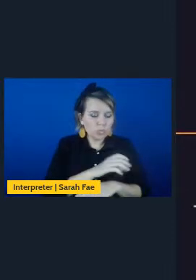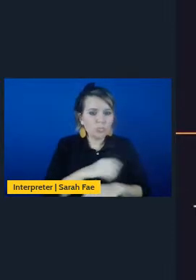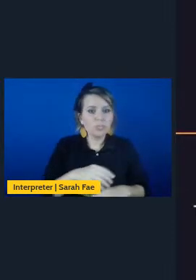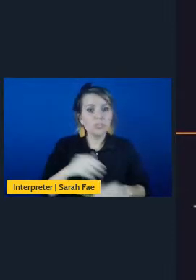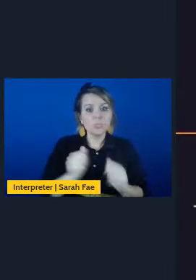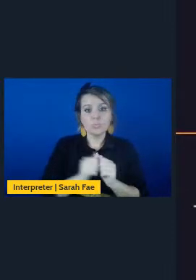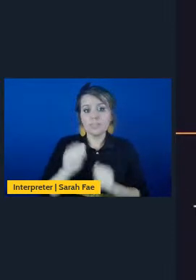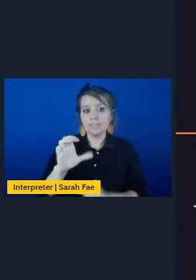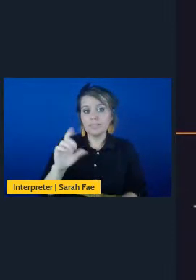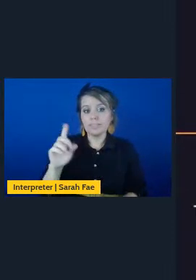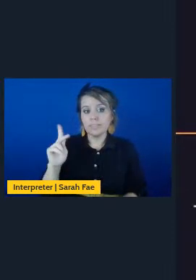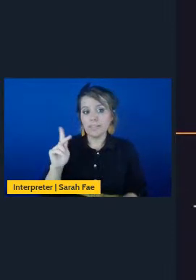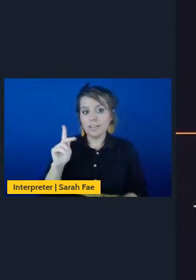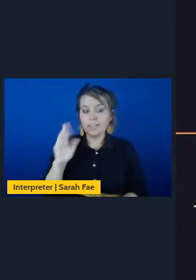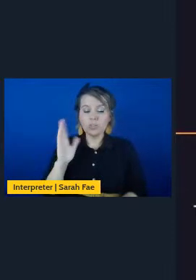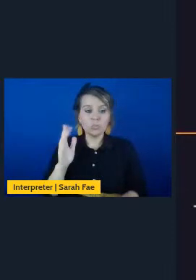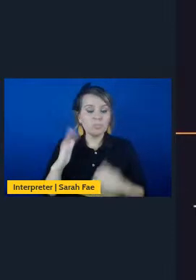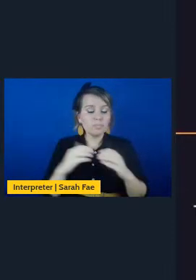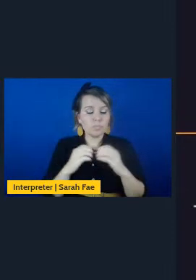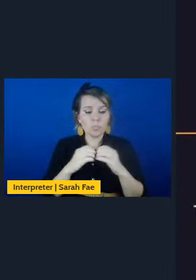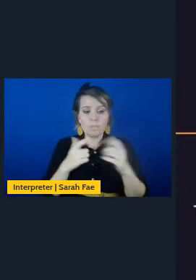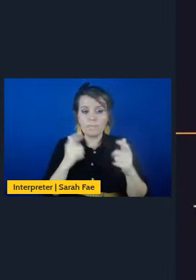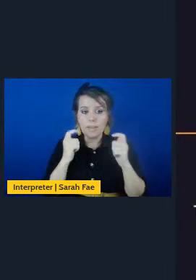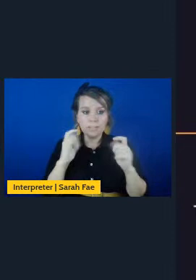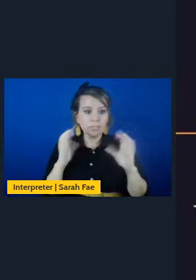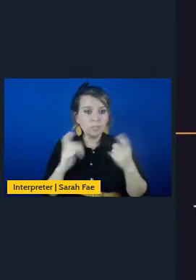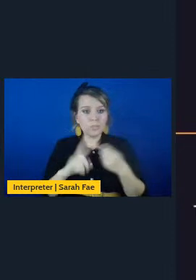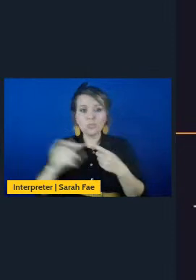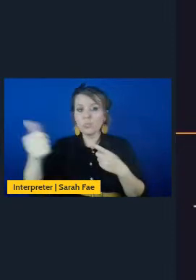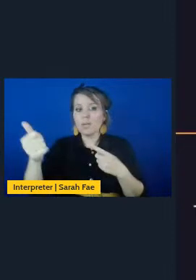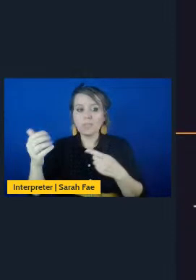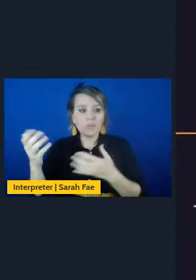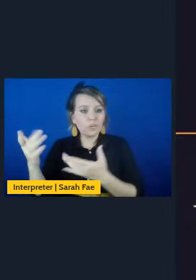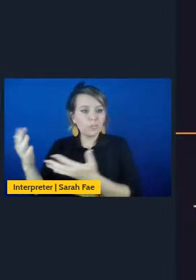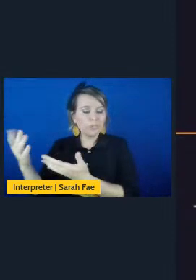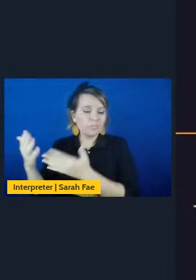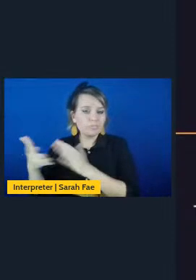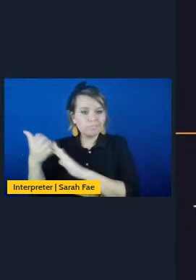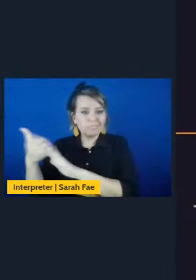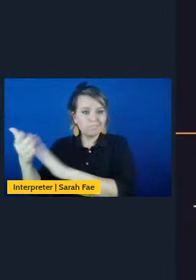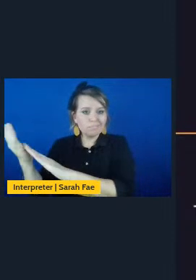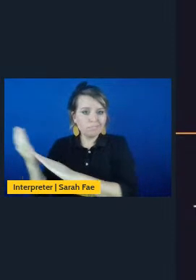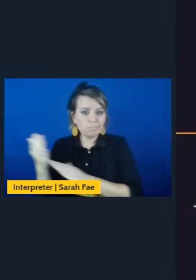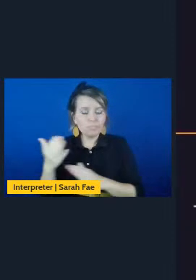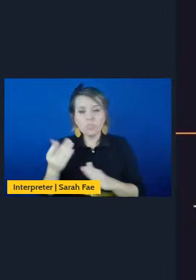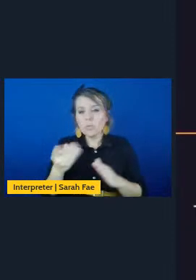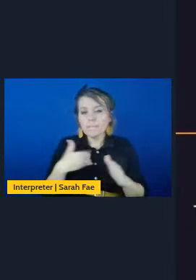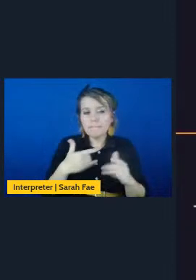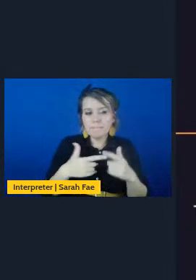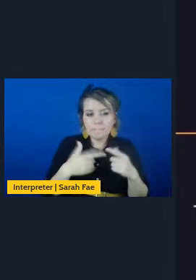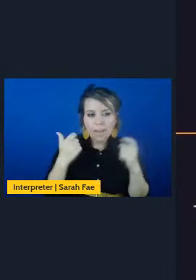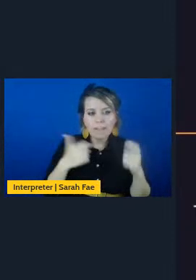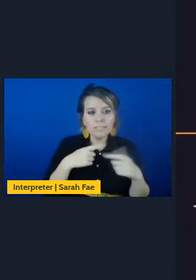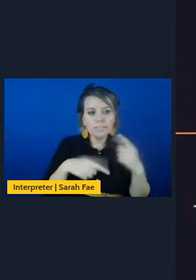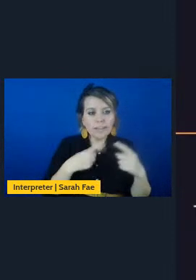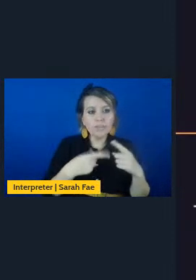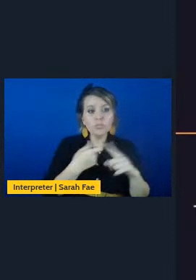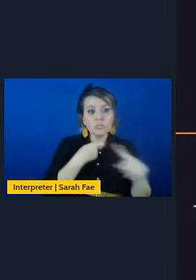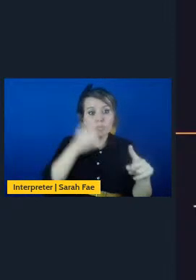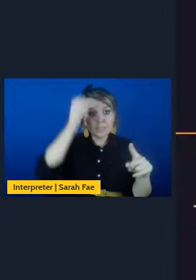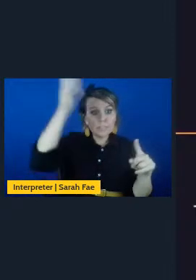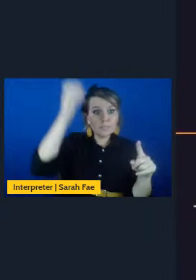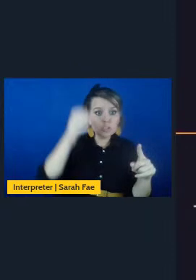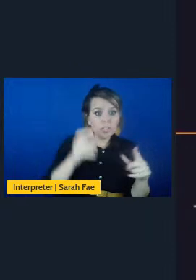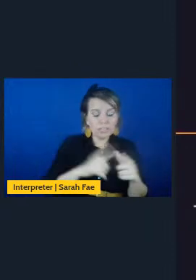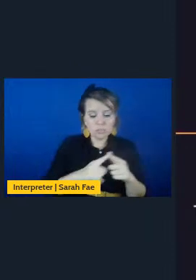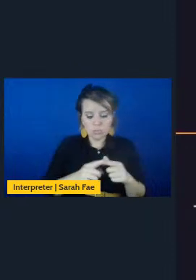much more faster than with any previous tool to, have that fast cycles from conception to